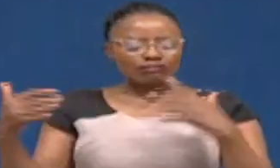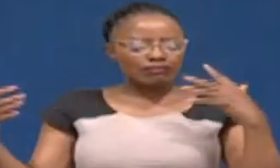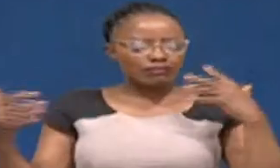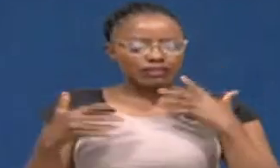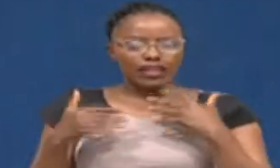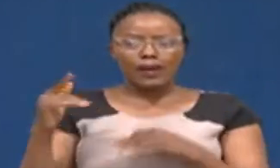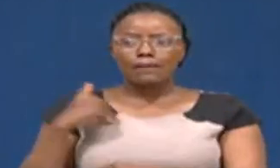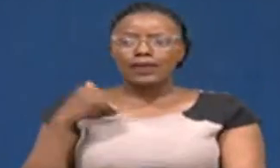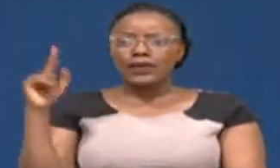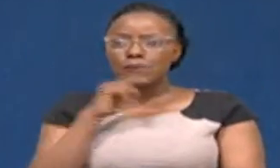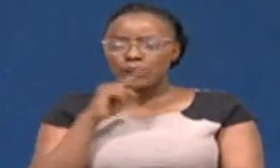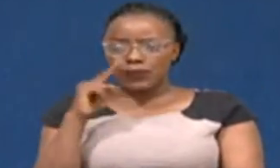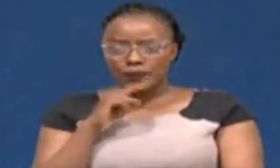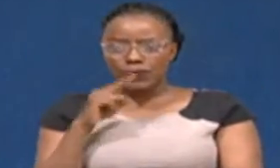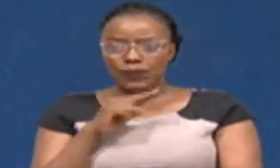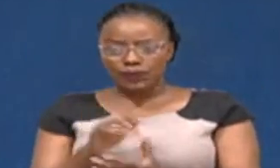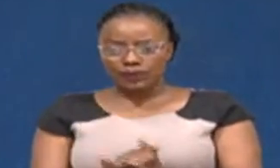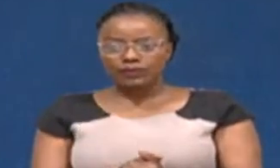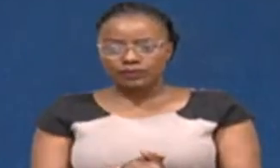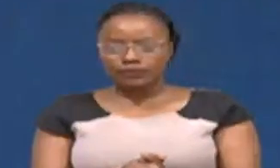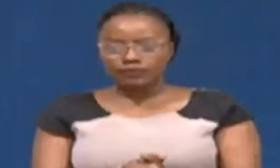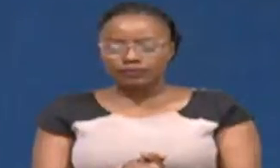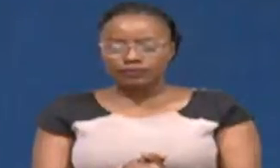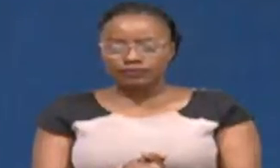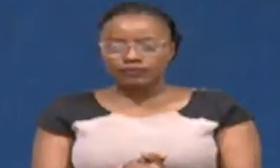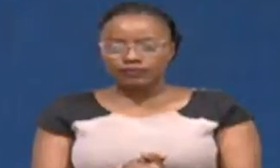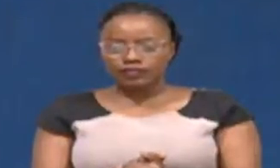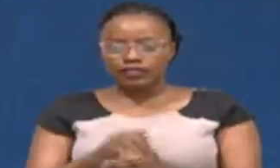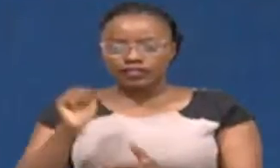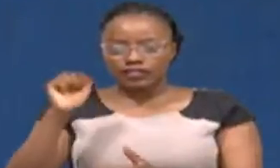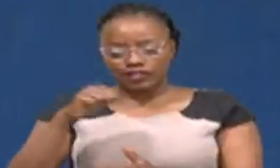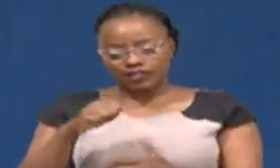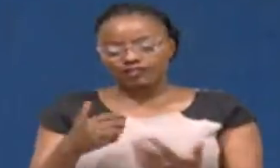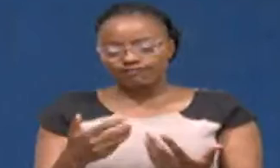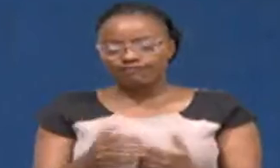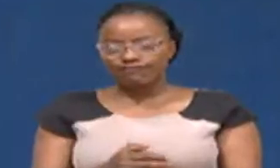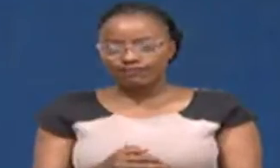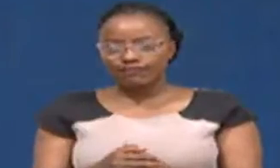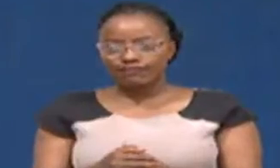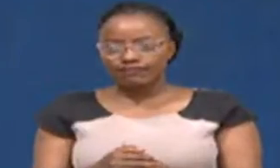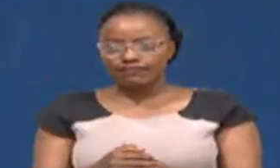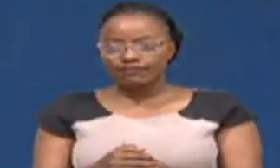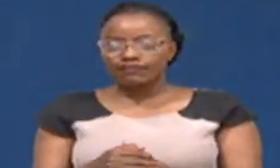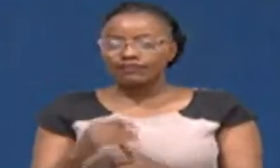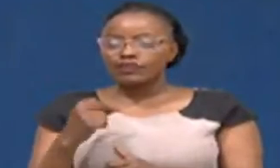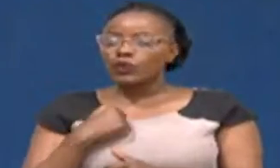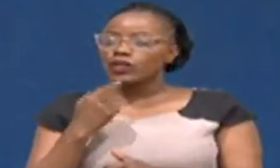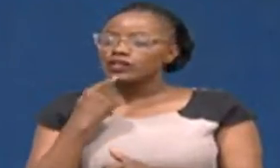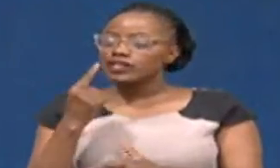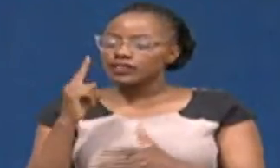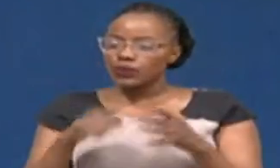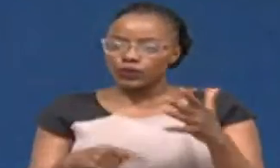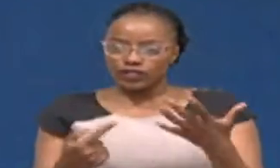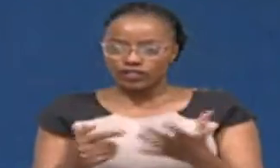Um, I'll just say this.